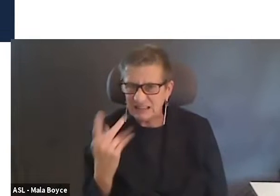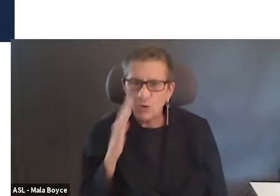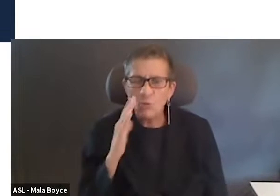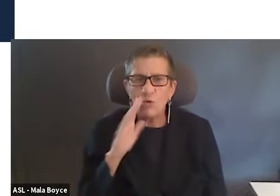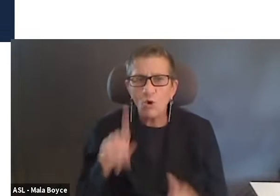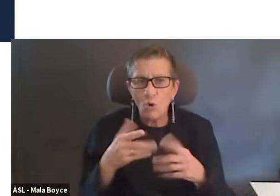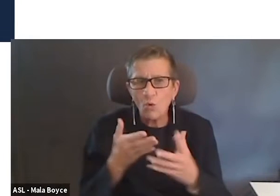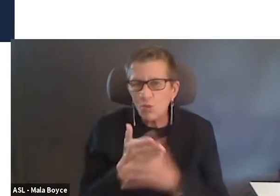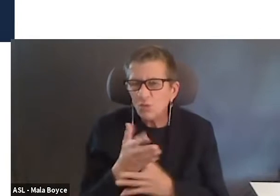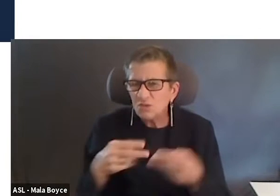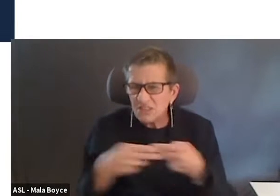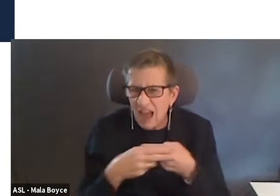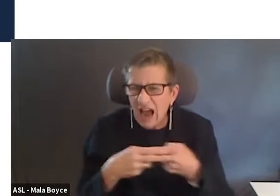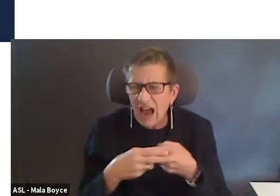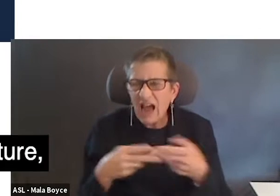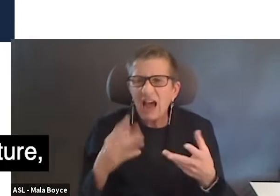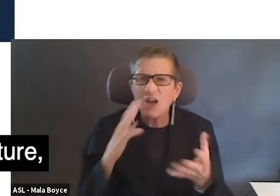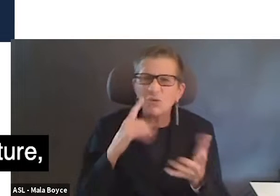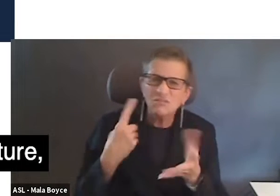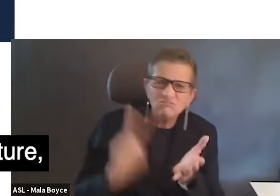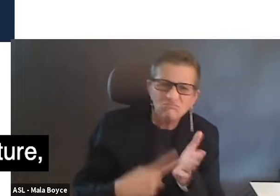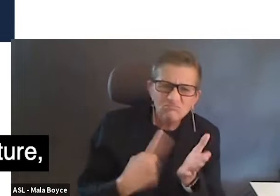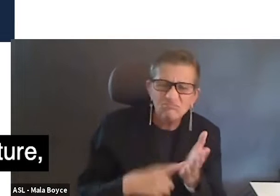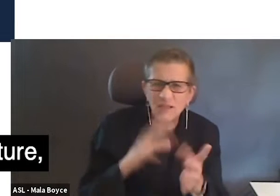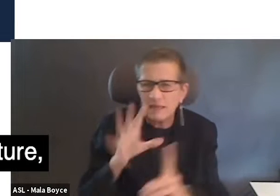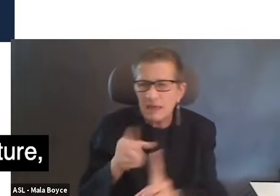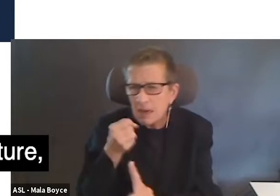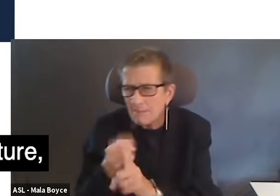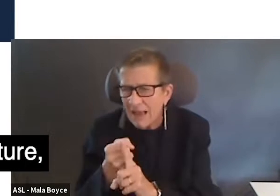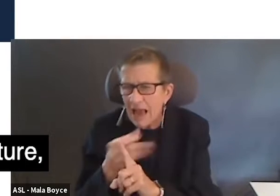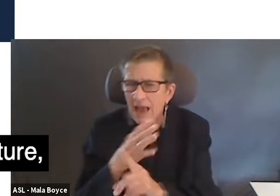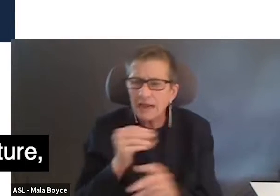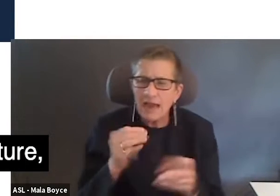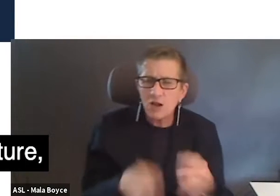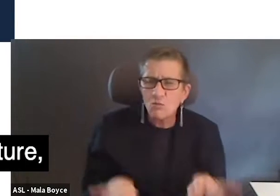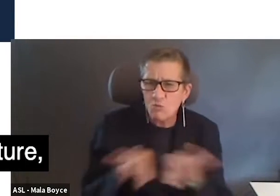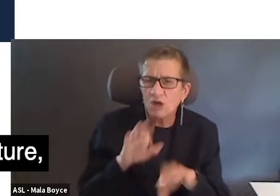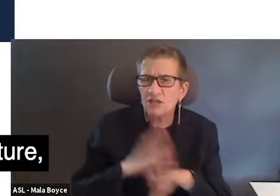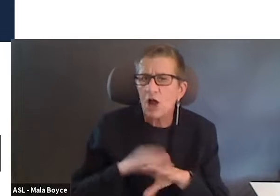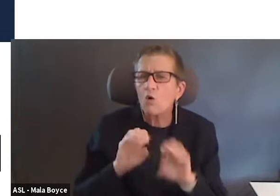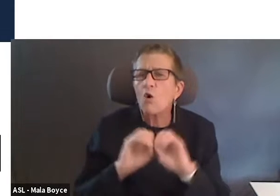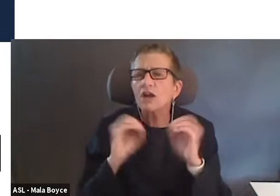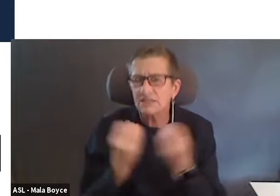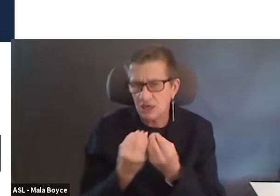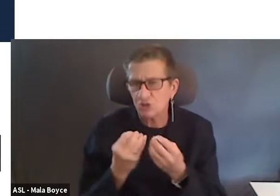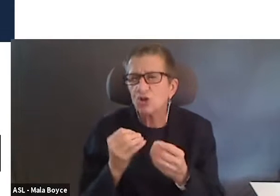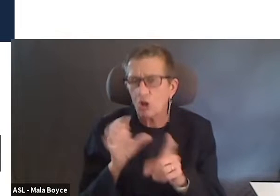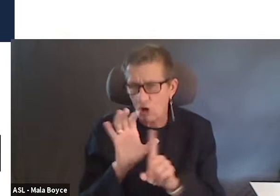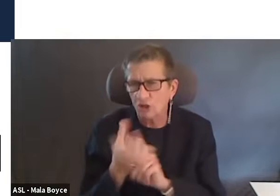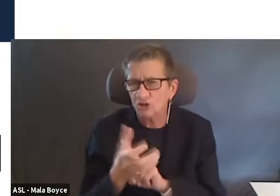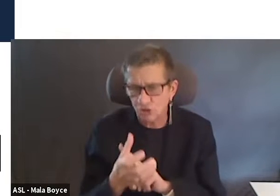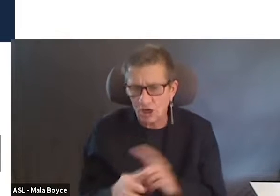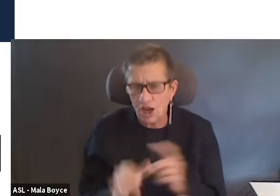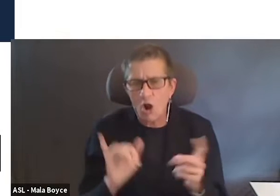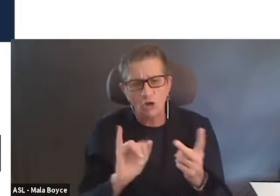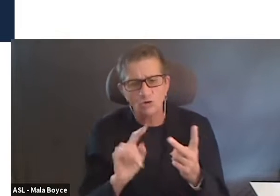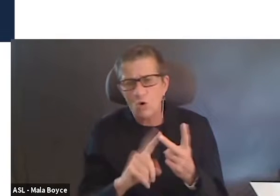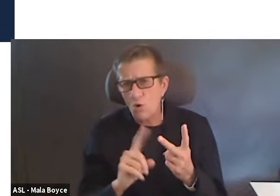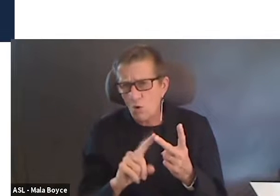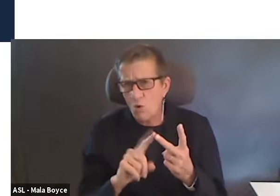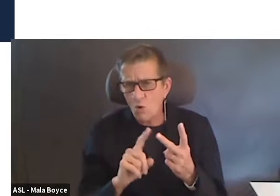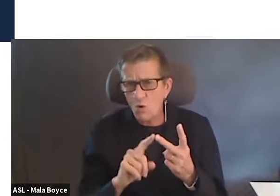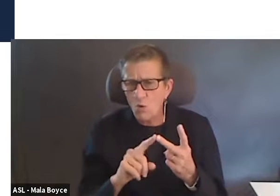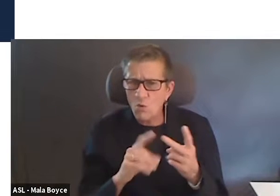some slides and talking about the impact and importance of organizational culture, as well as moving pretty